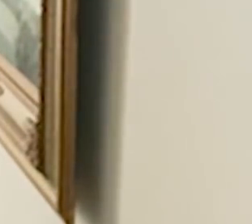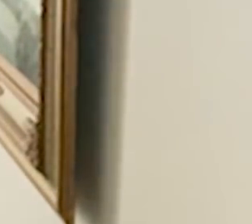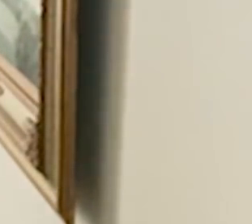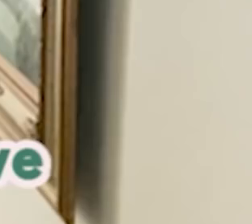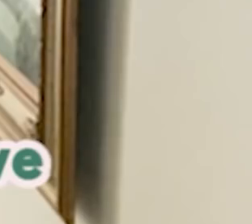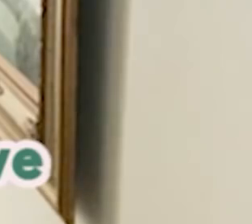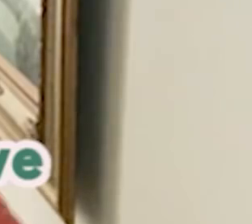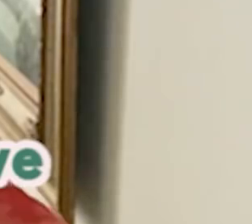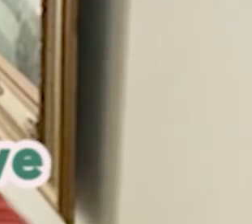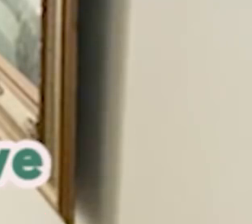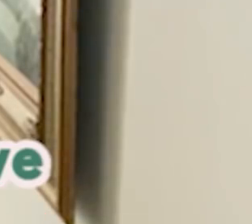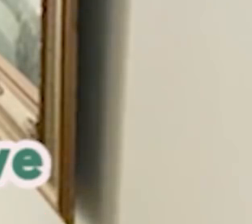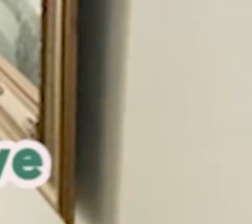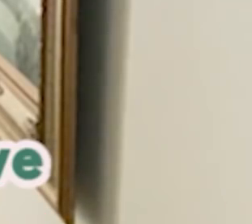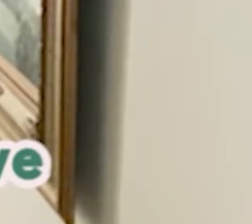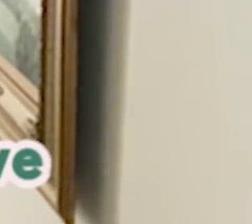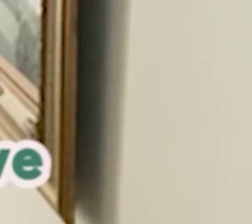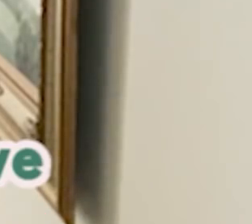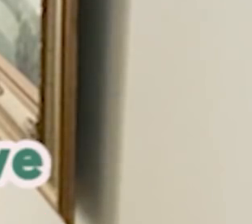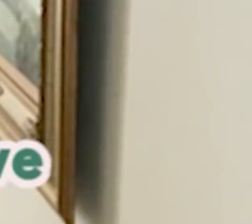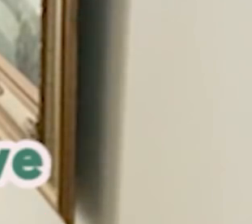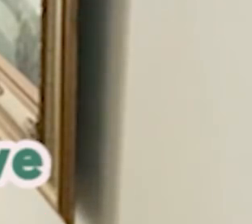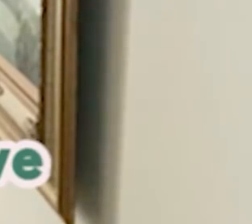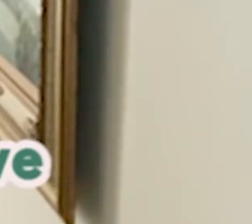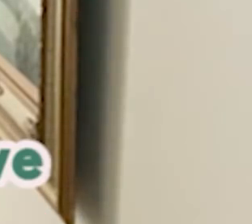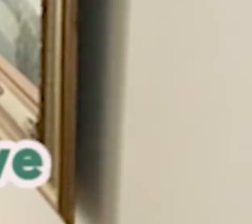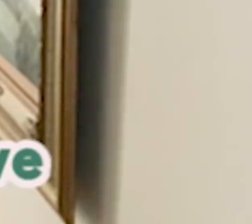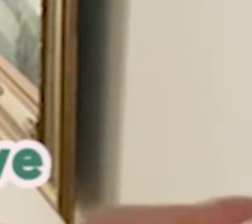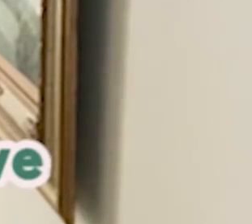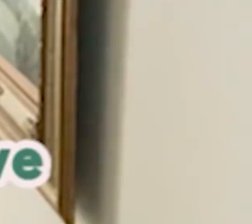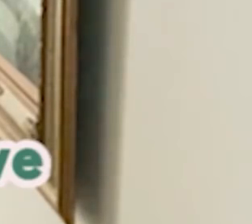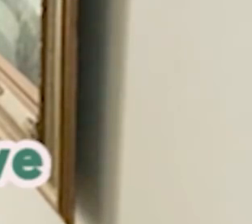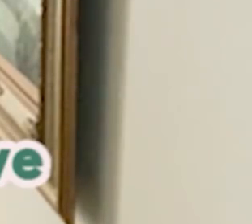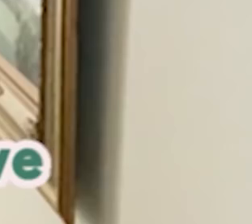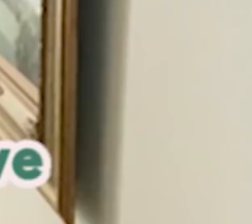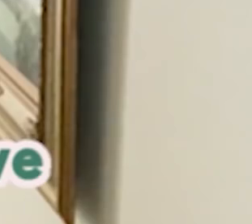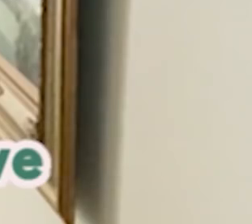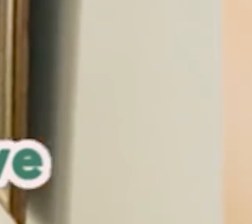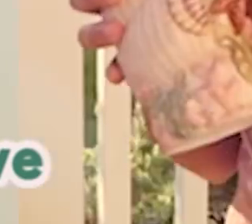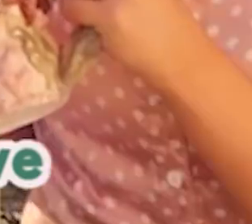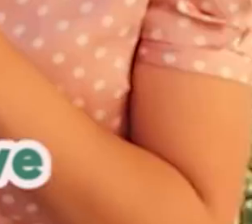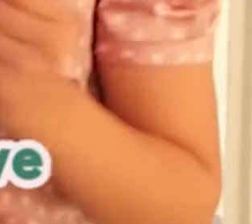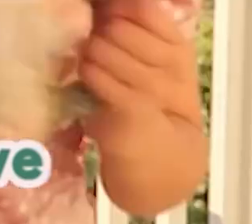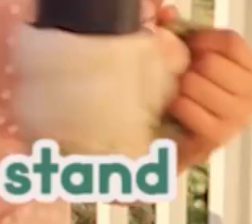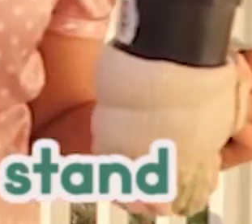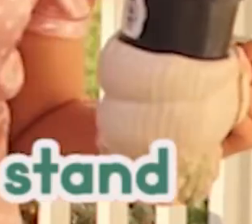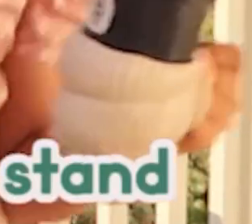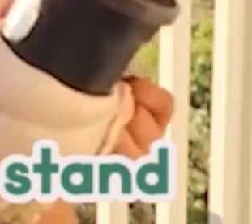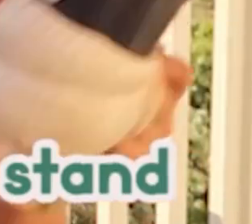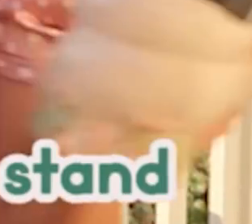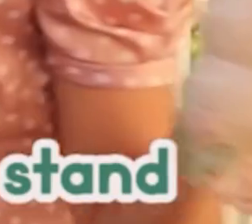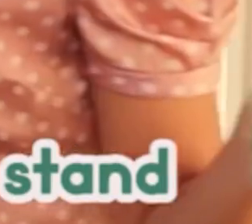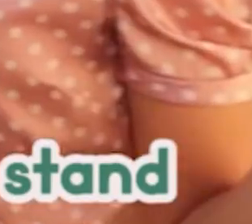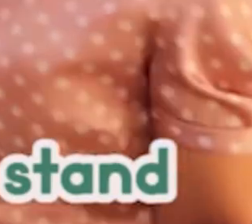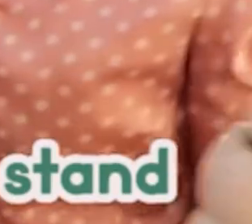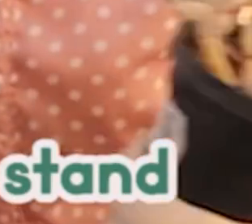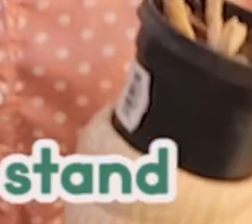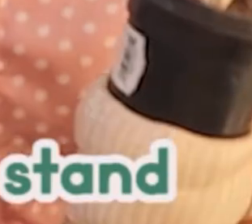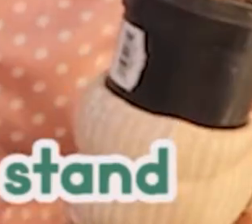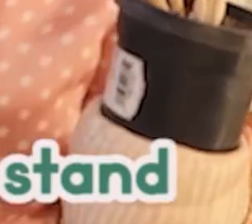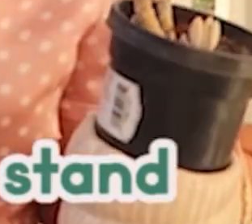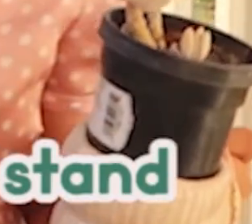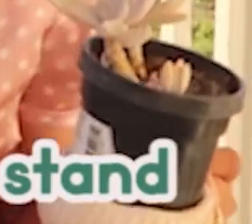fellowship and all of our activities we have, be happy and